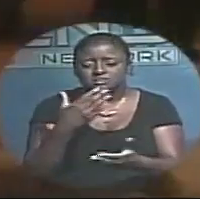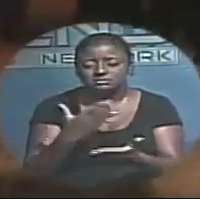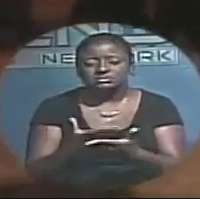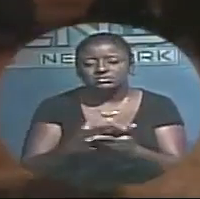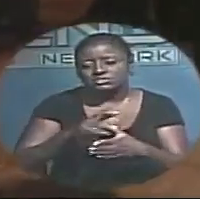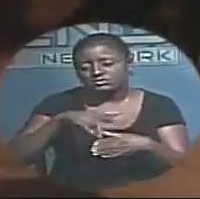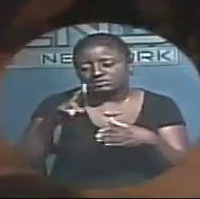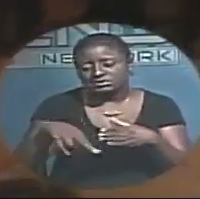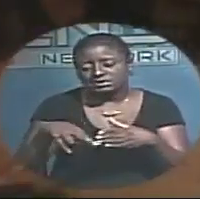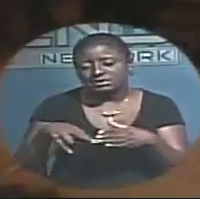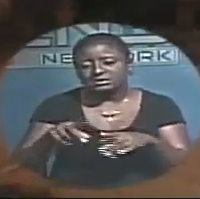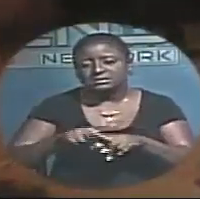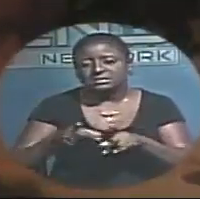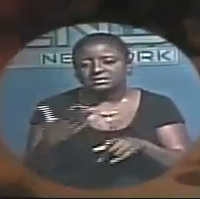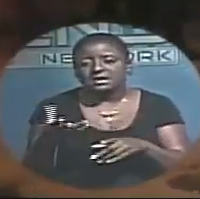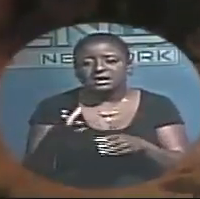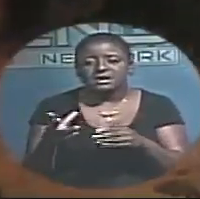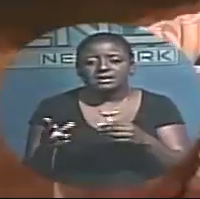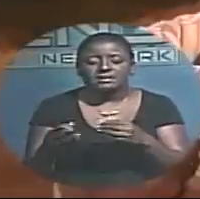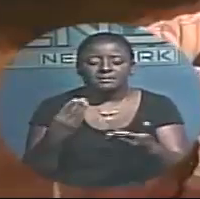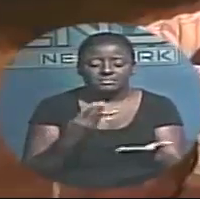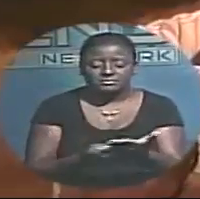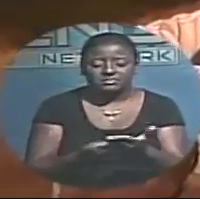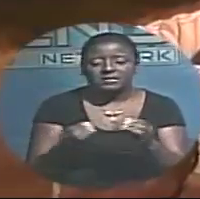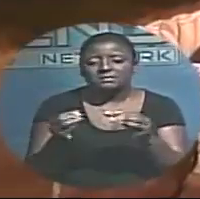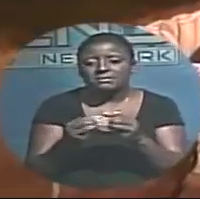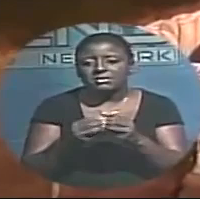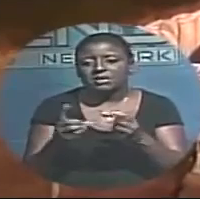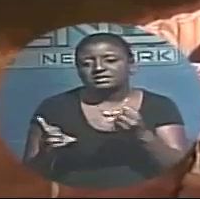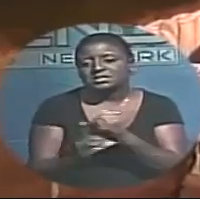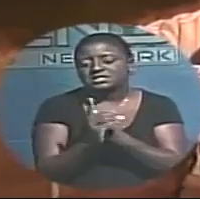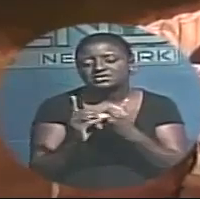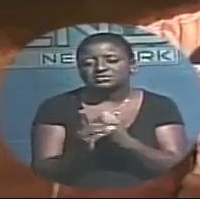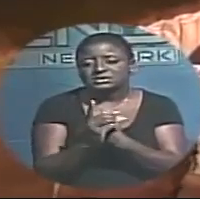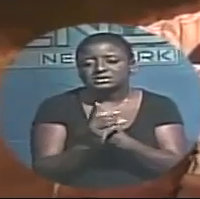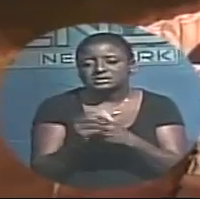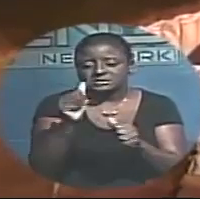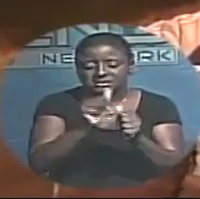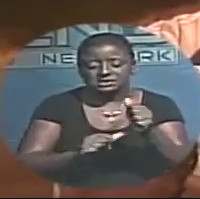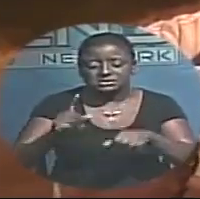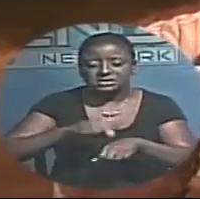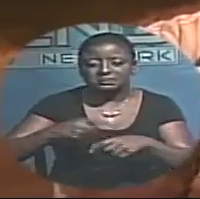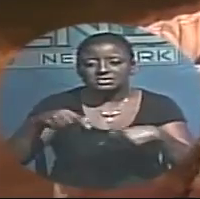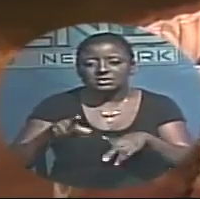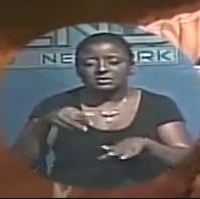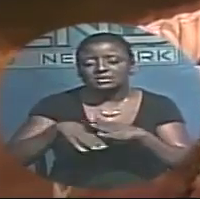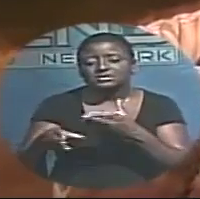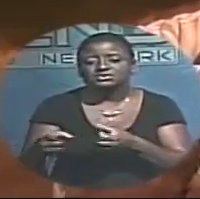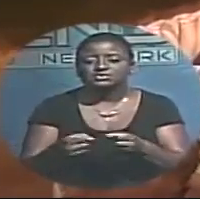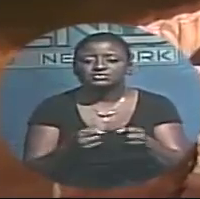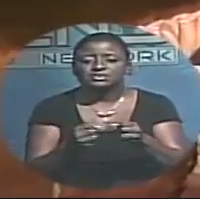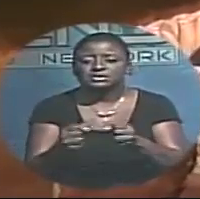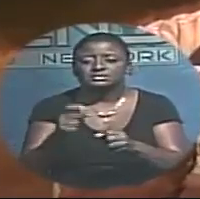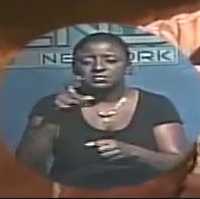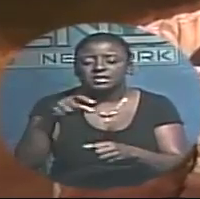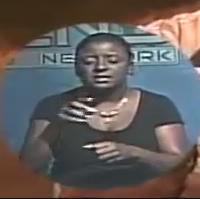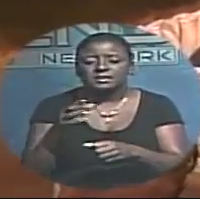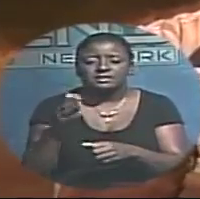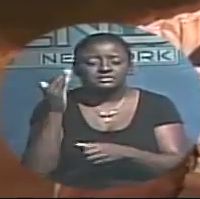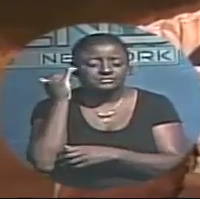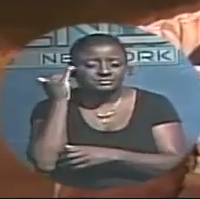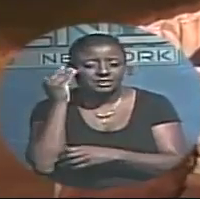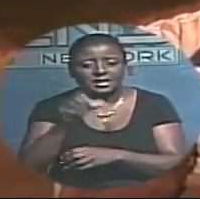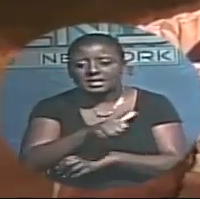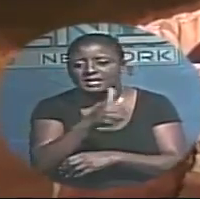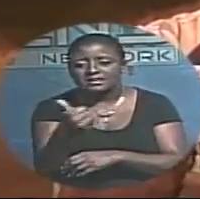crime-challenging times, they're proving more dangerous as the risk increases. Each time that you go on the street, you have to be aware that